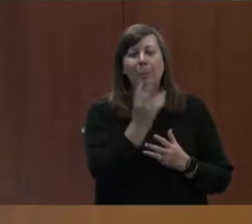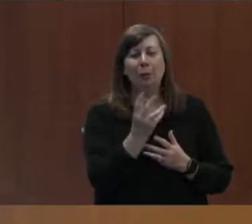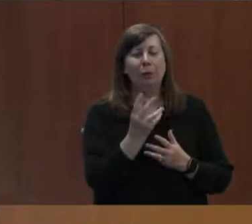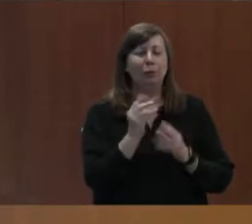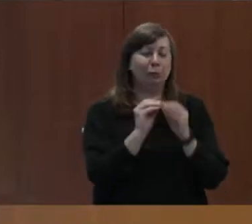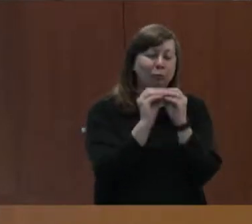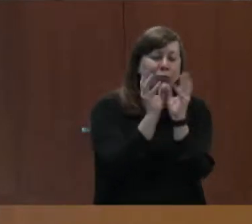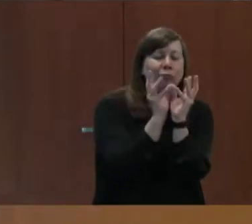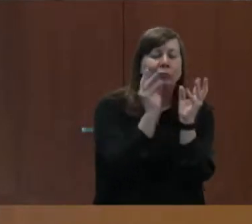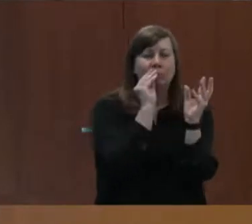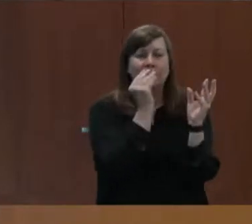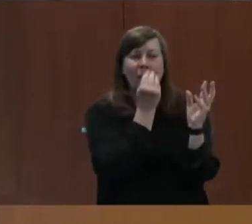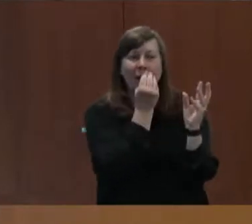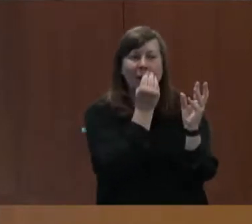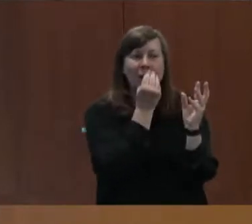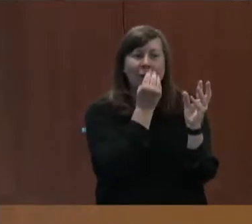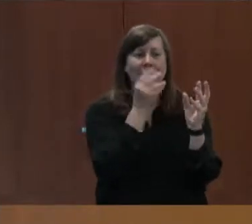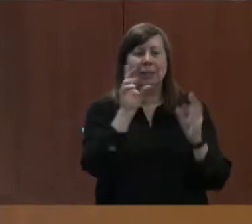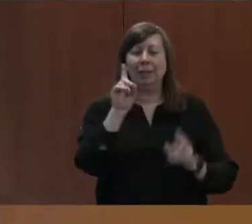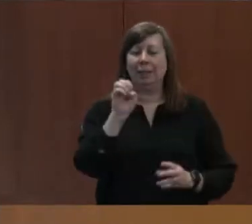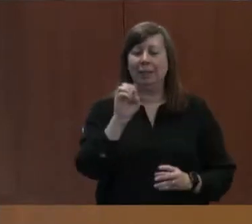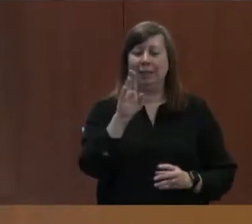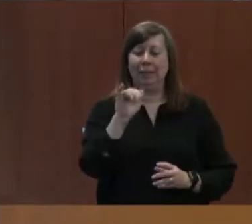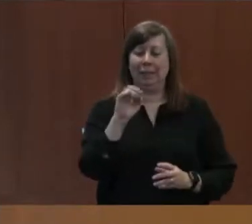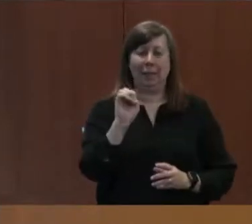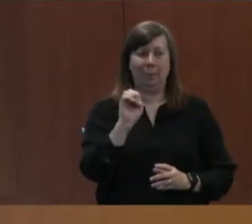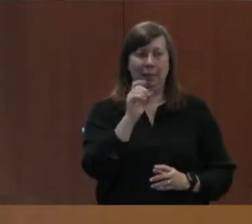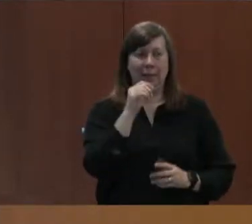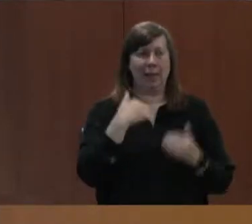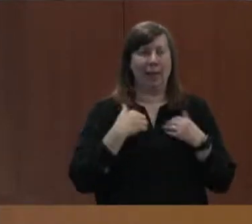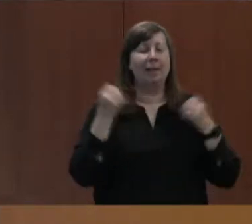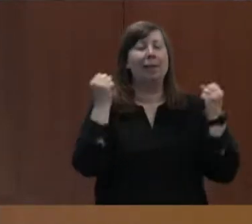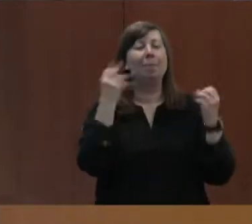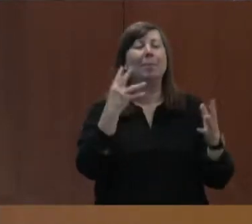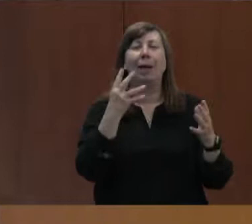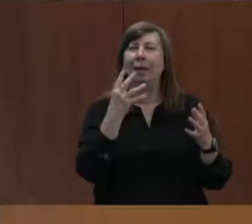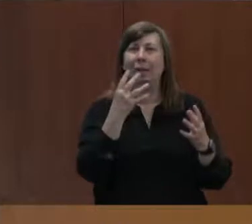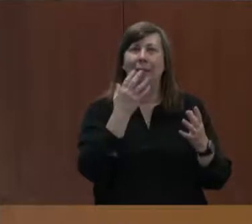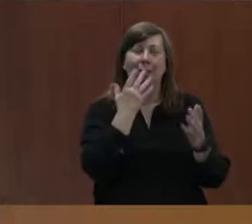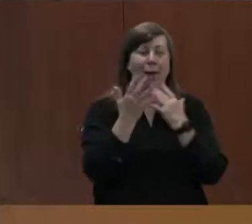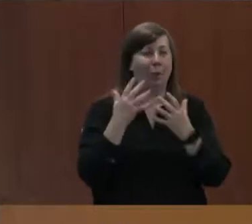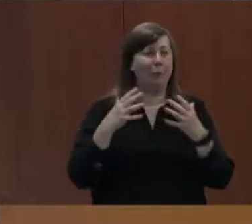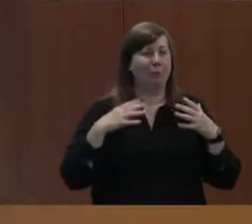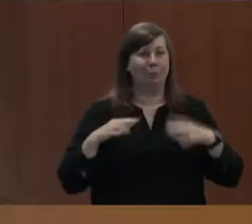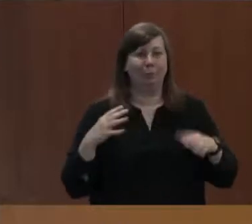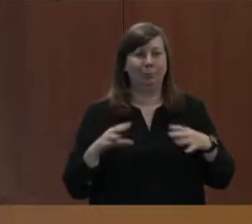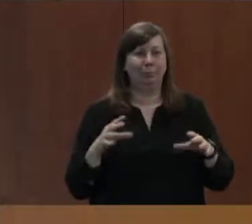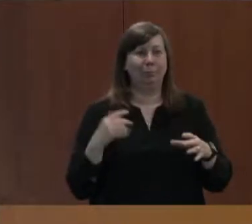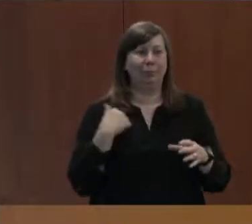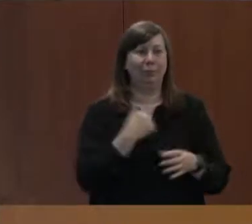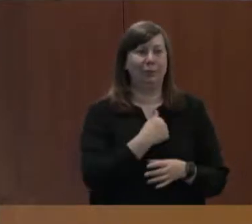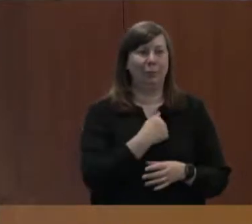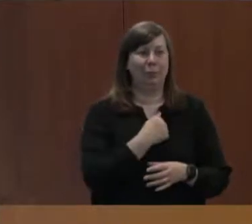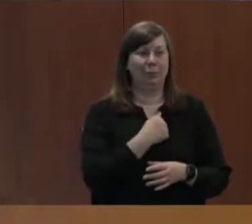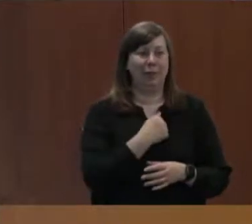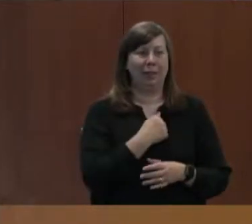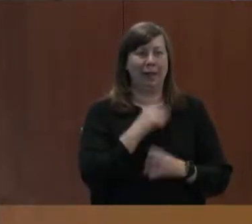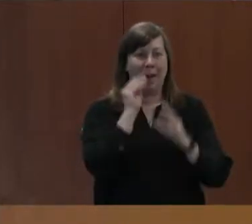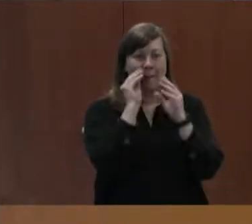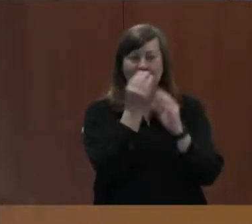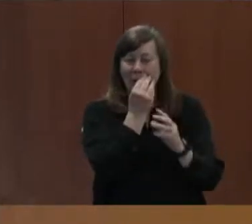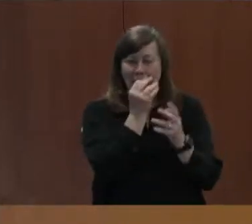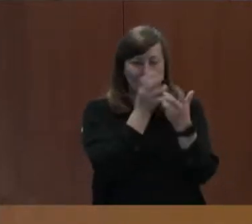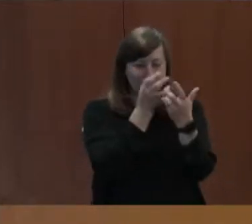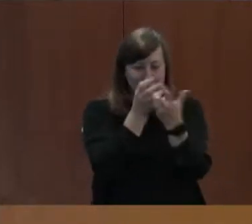array of flowers. Debbie, who has many colors in her wardrobe, we got flowers